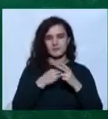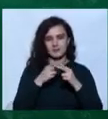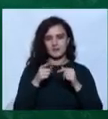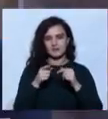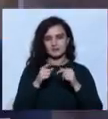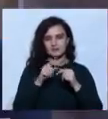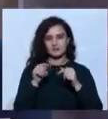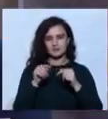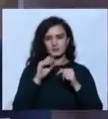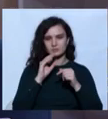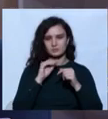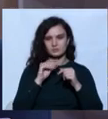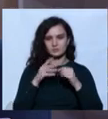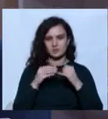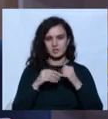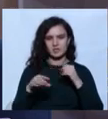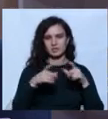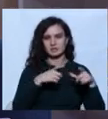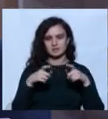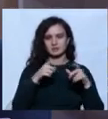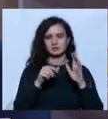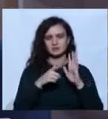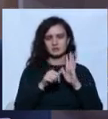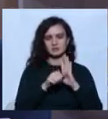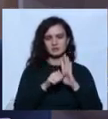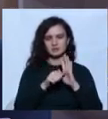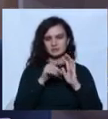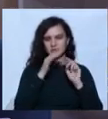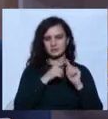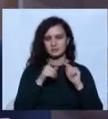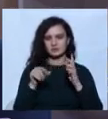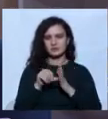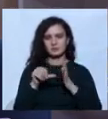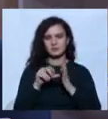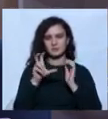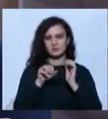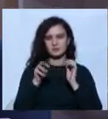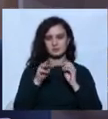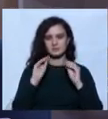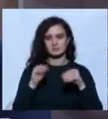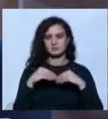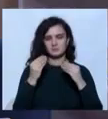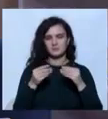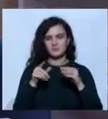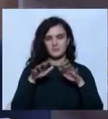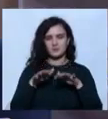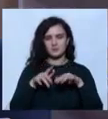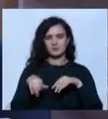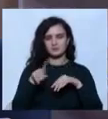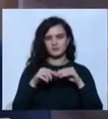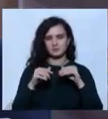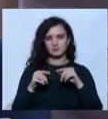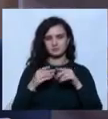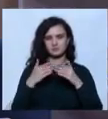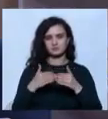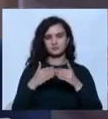insane after being stranded on the island for 3 years. He helps Jim by giving him the location of his homemade